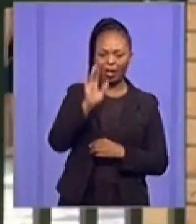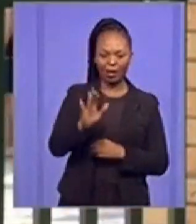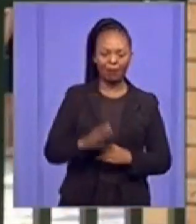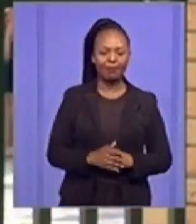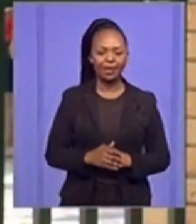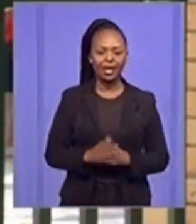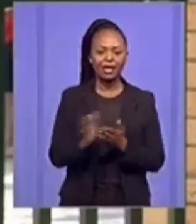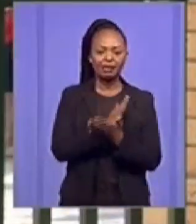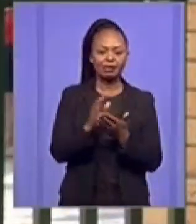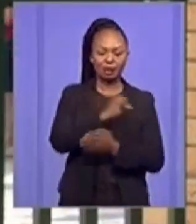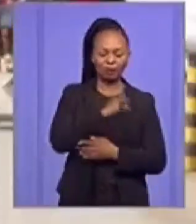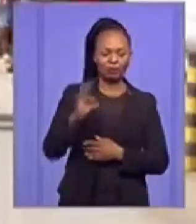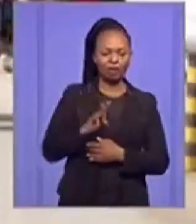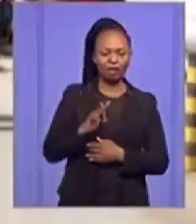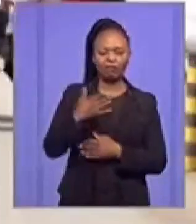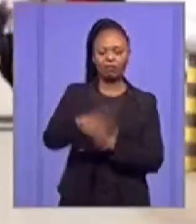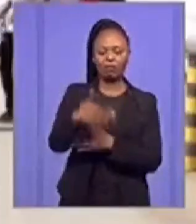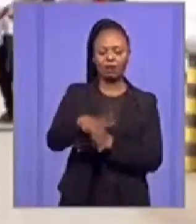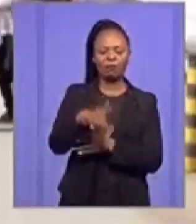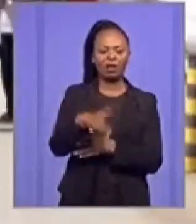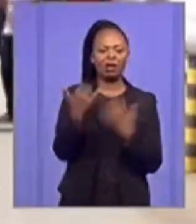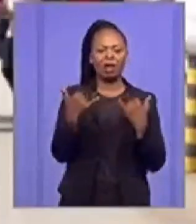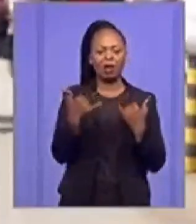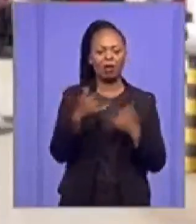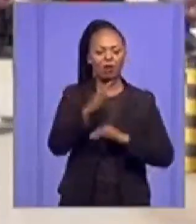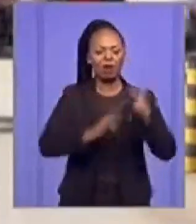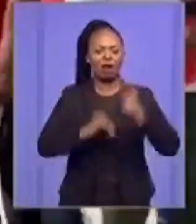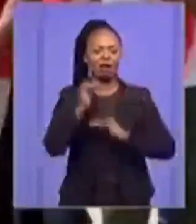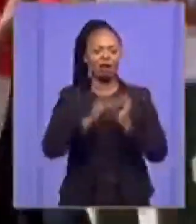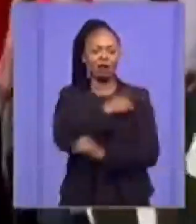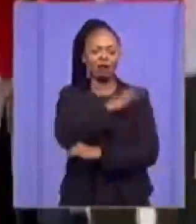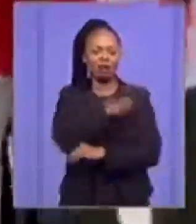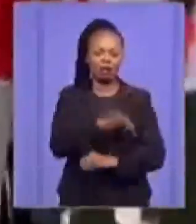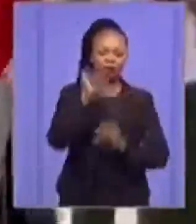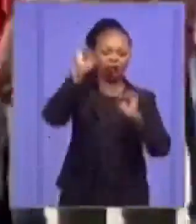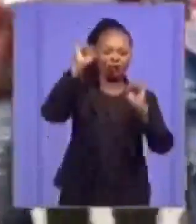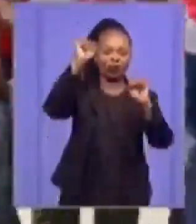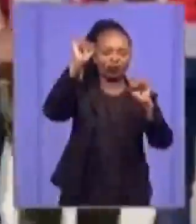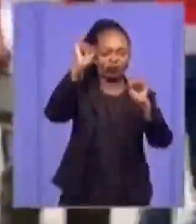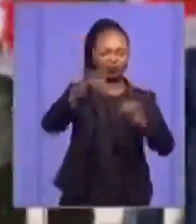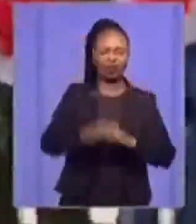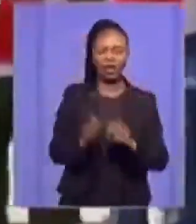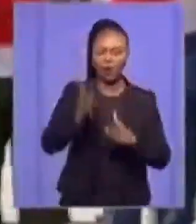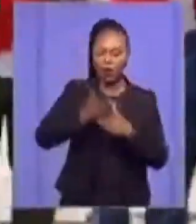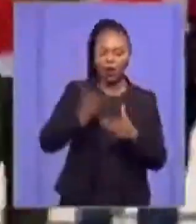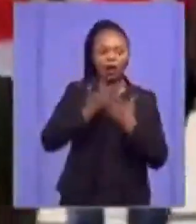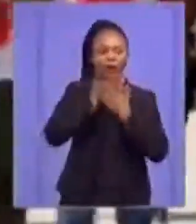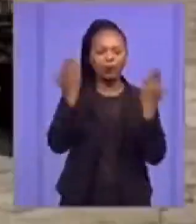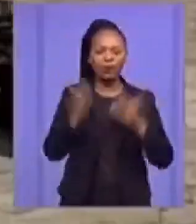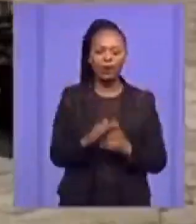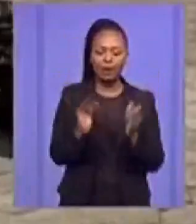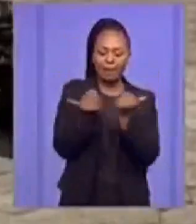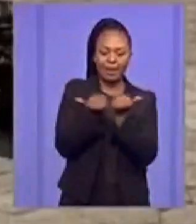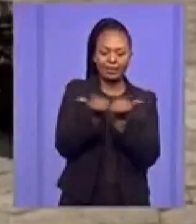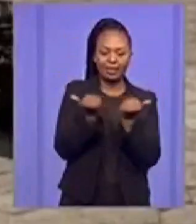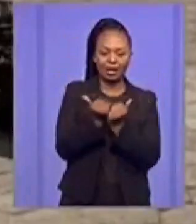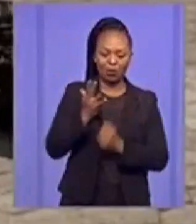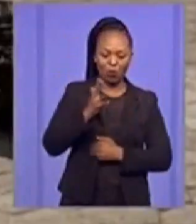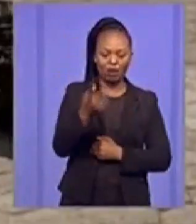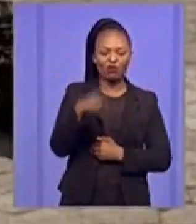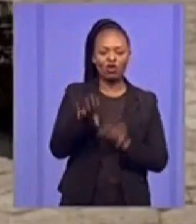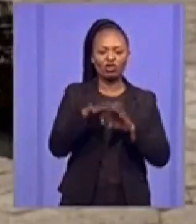bang ba phuthetse ka ntle ho dipetlele tsa mmuso ka bongata ho ile o matlafatsa boipelaetso ba bona. We want bursaries for the children